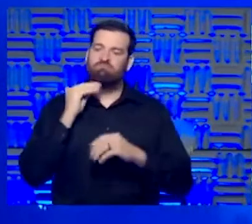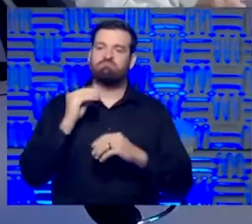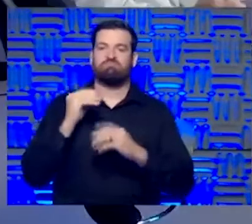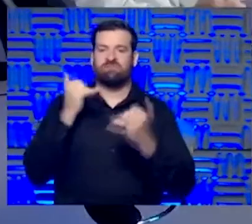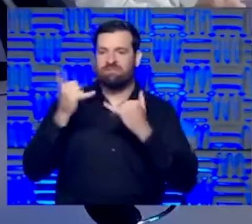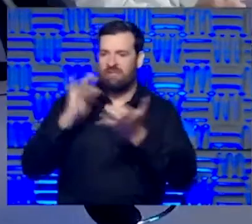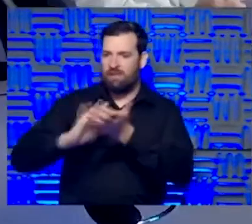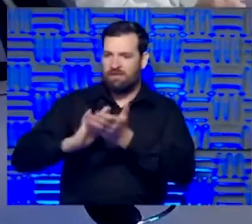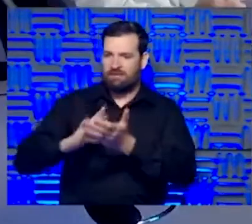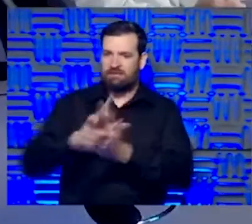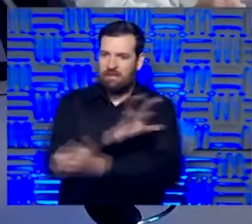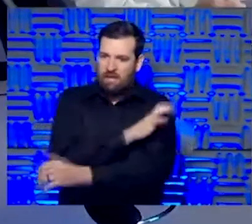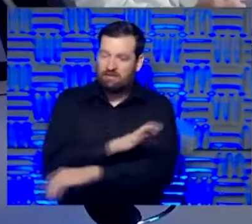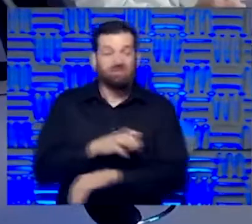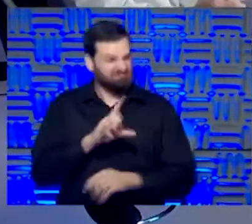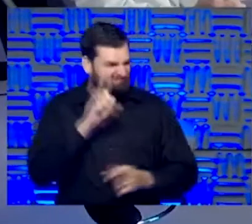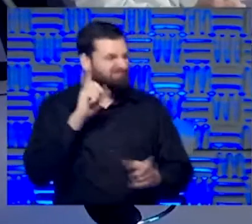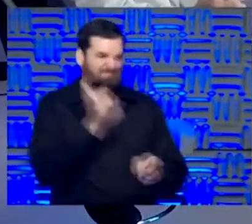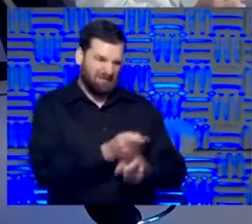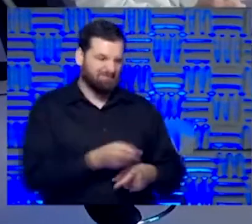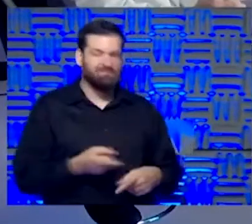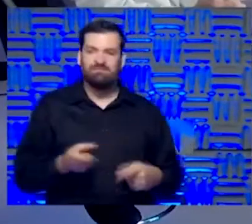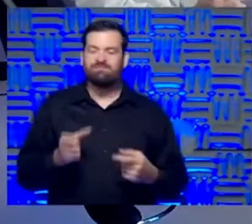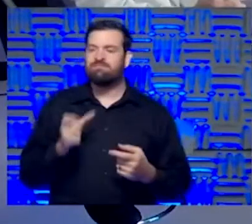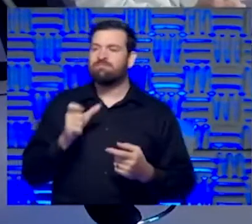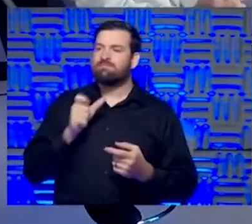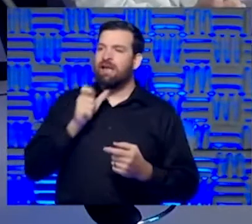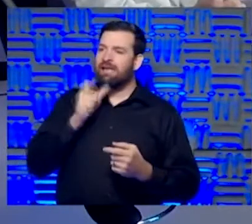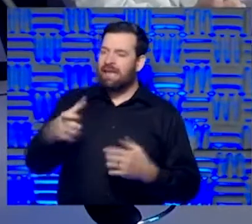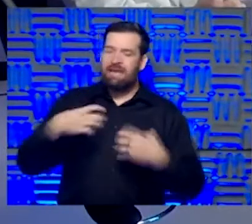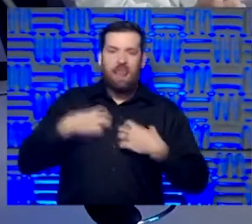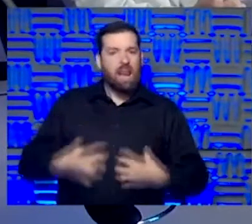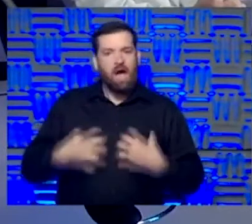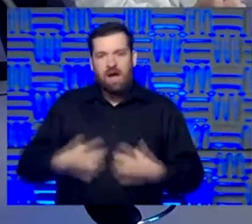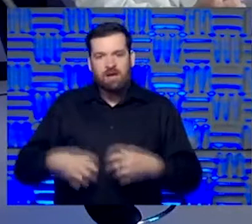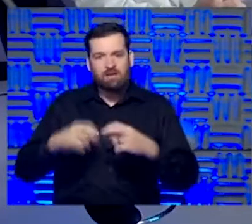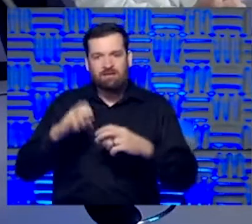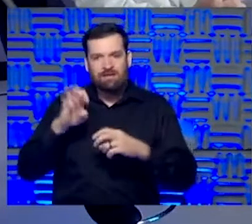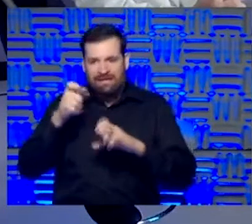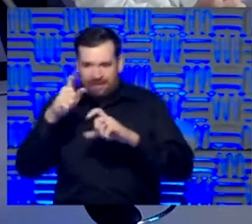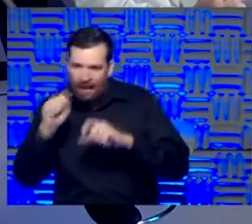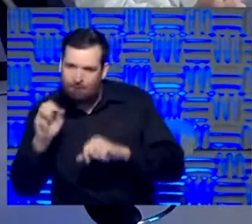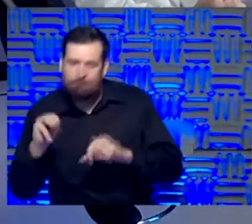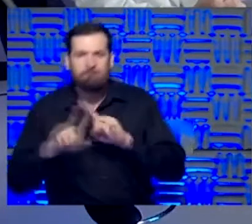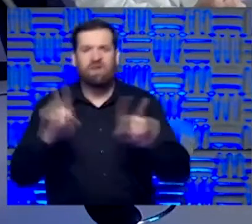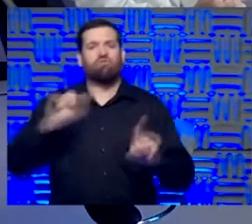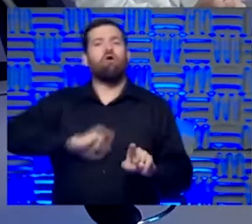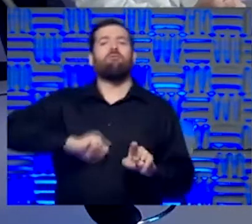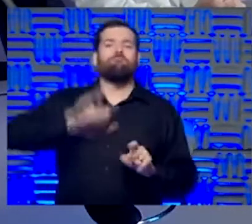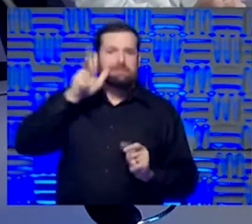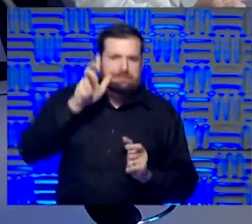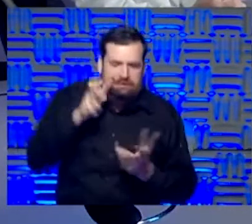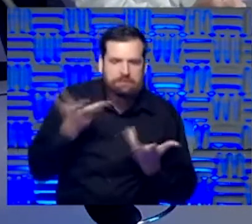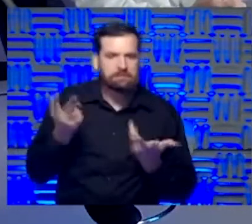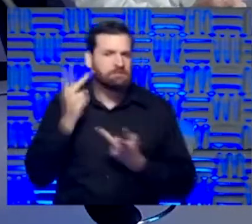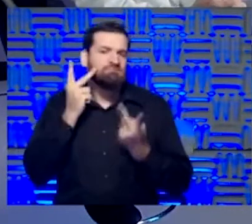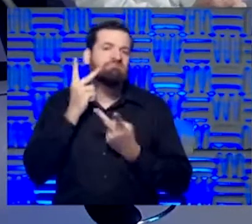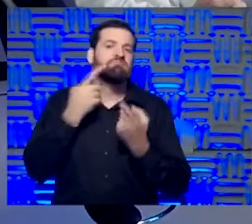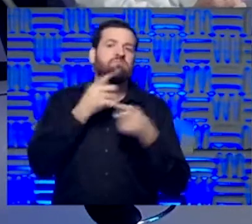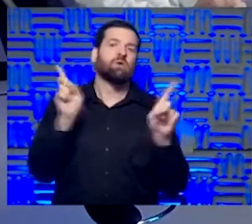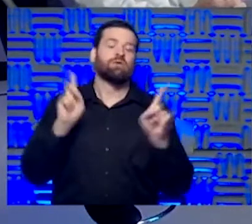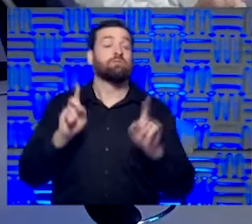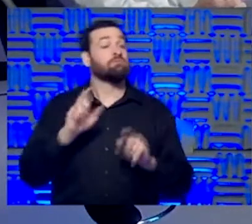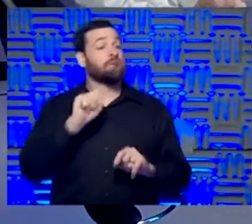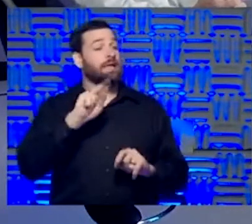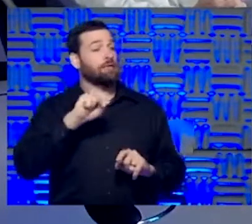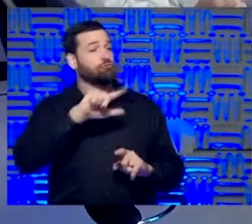I think that's spot on. Yeah, it has. I can't do a very good lung exam across the screen. I said, just cough for me. Let me hear you cough. And sometimes that works, sometimes not so well. All right,